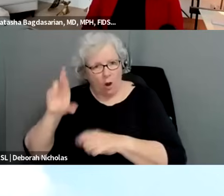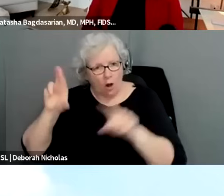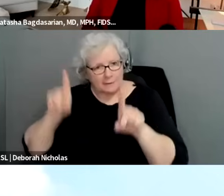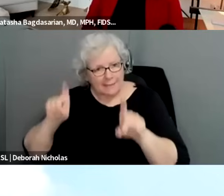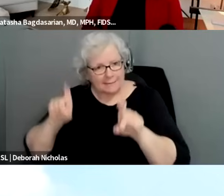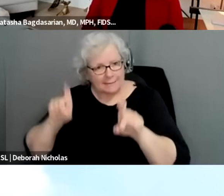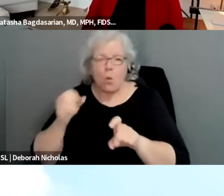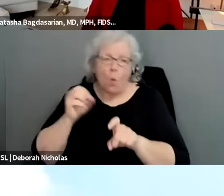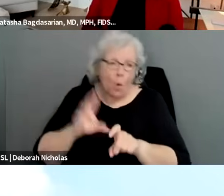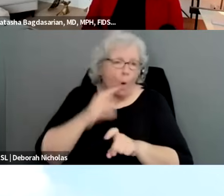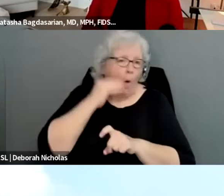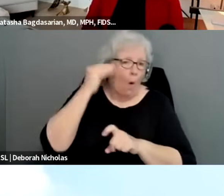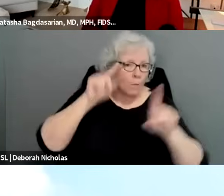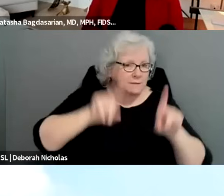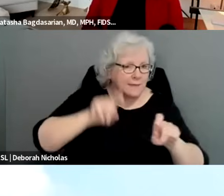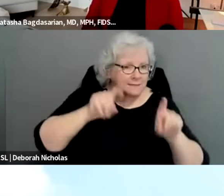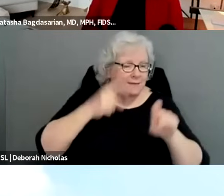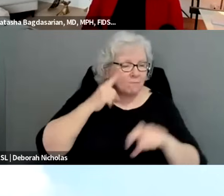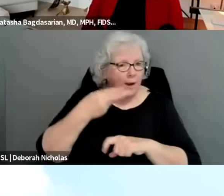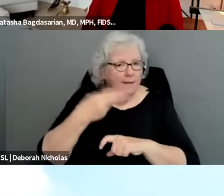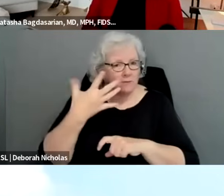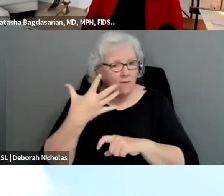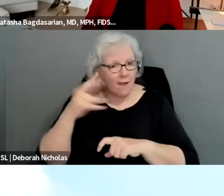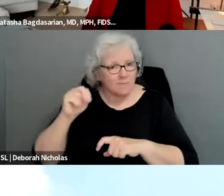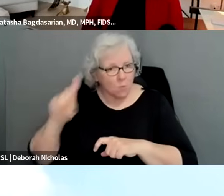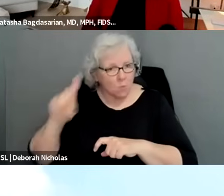home testing for H5N1?